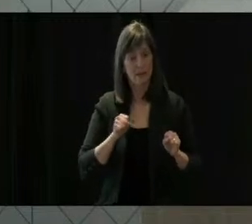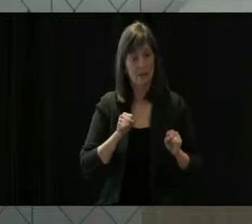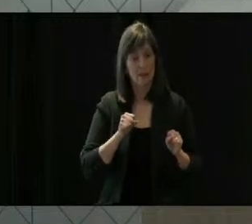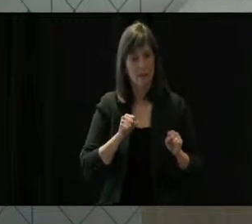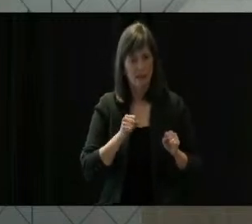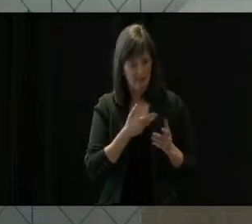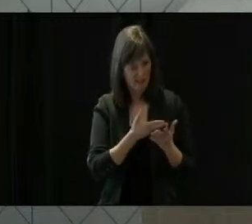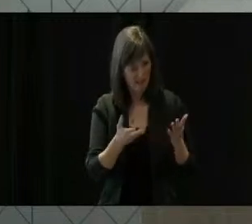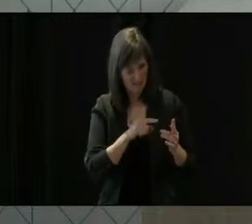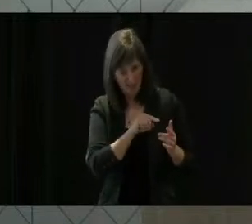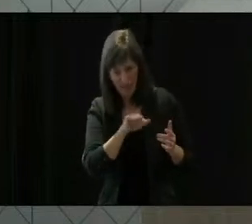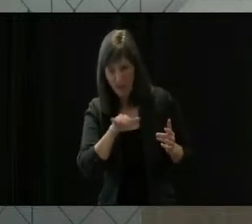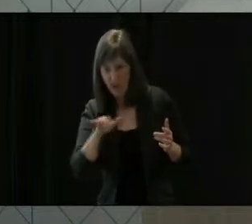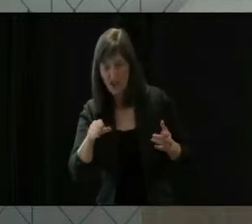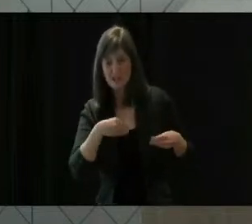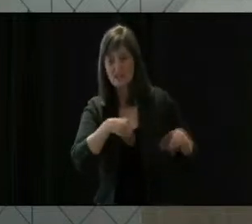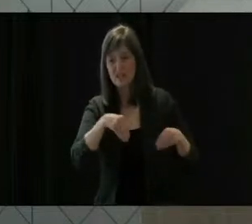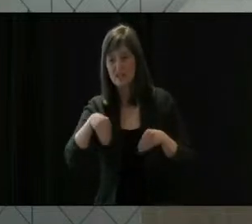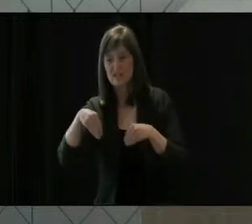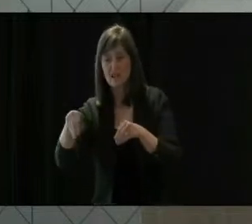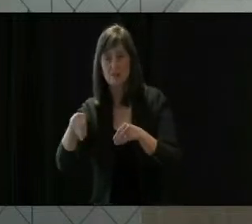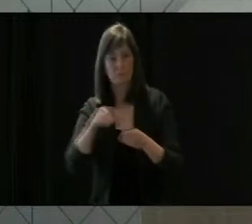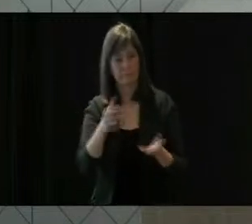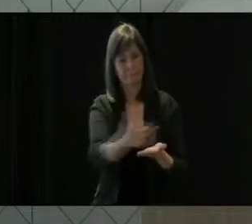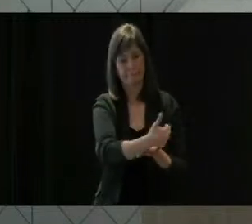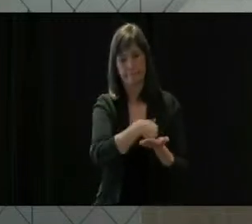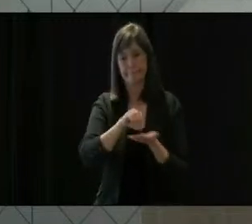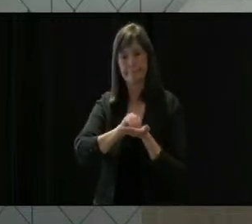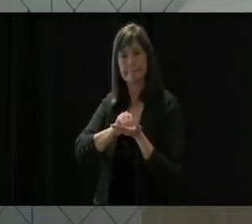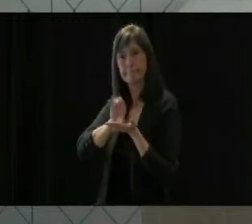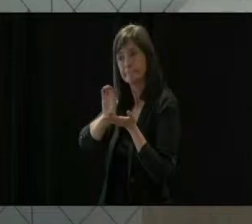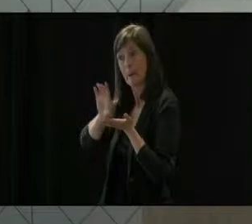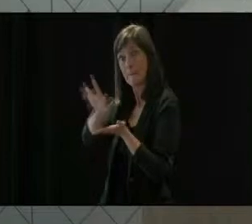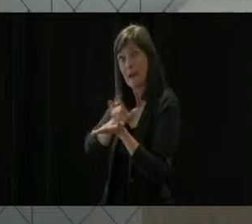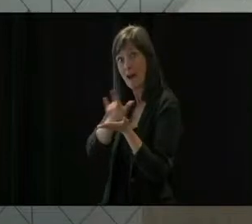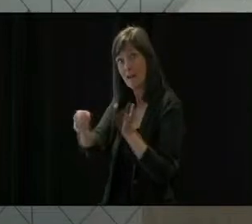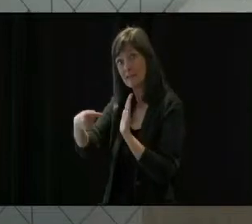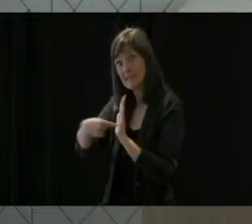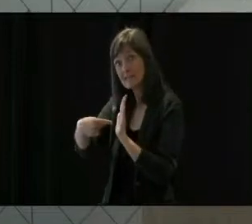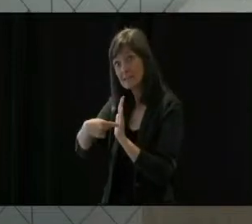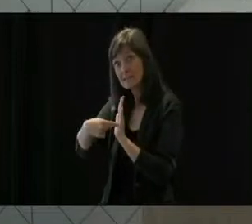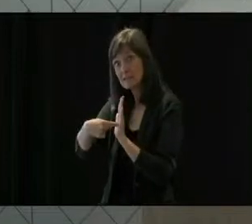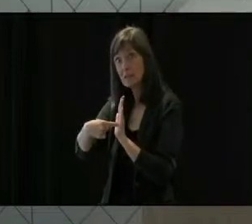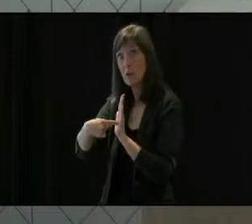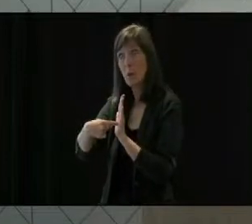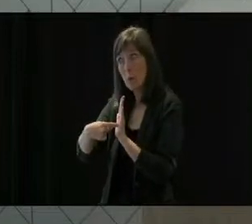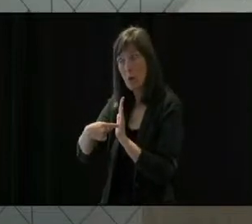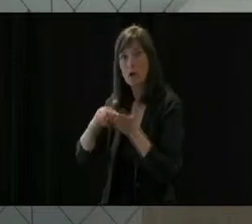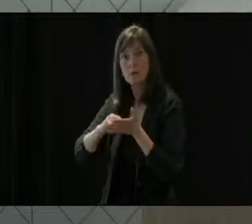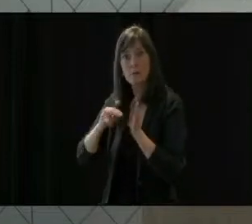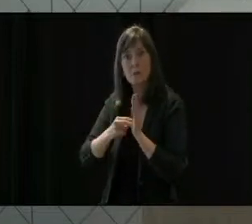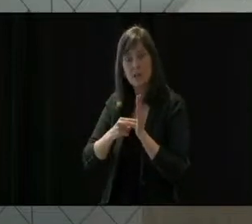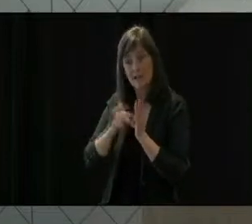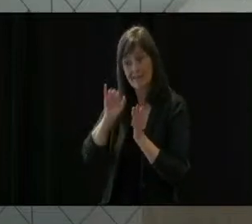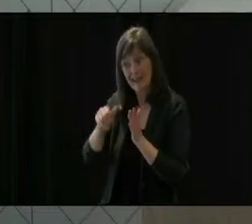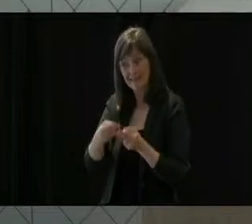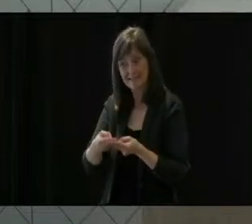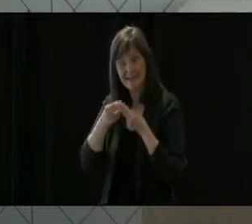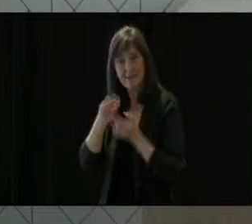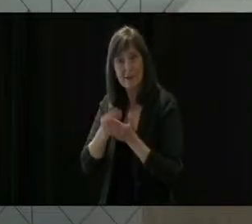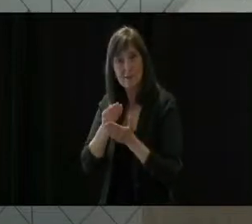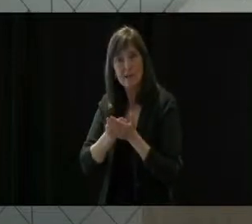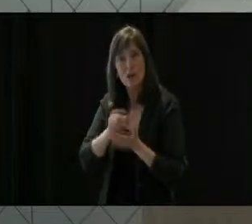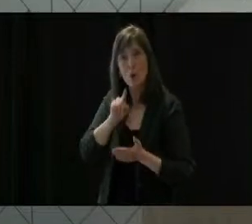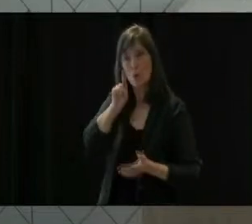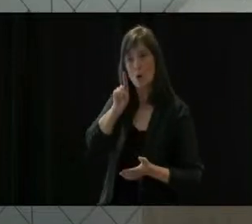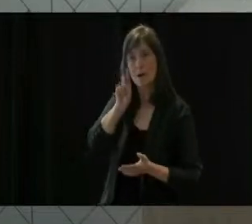realize value to significantly pay down debt, you can then significantly reduce a $1.5 billion